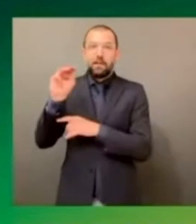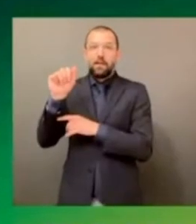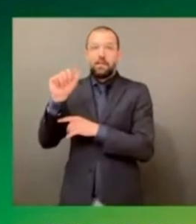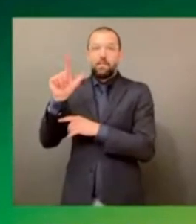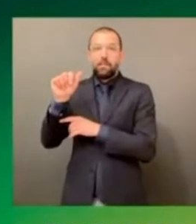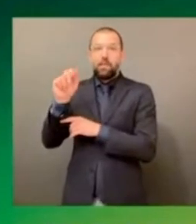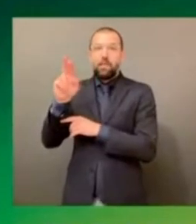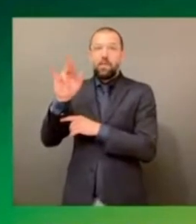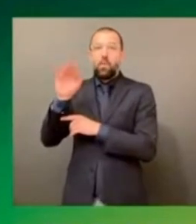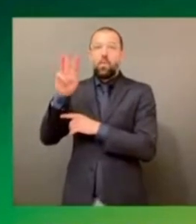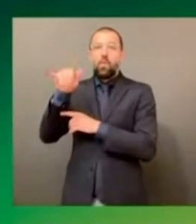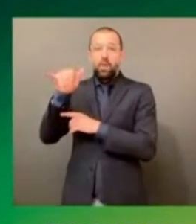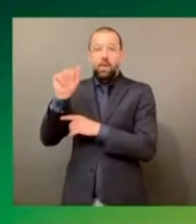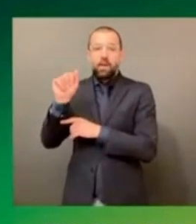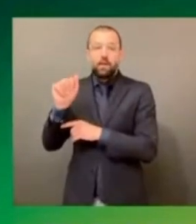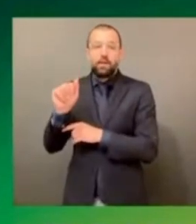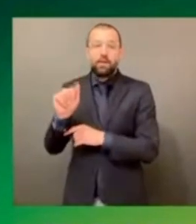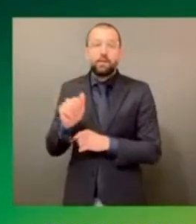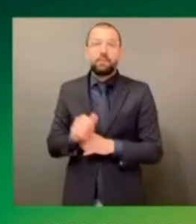Nigeria.